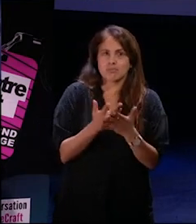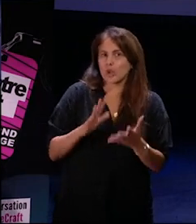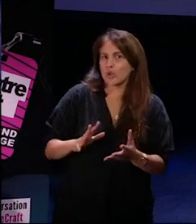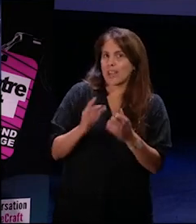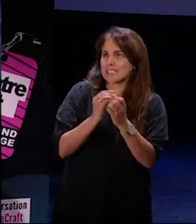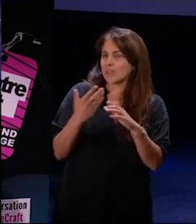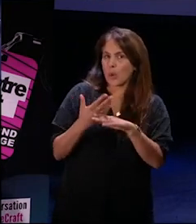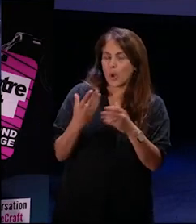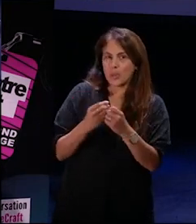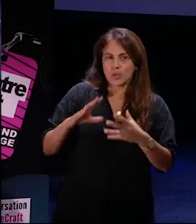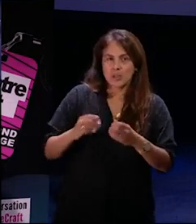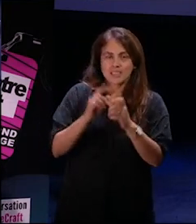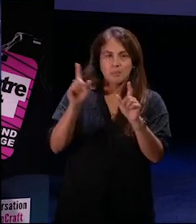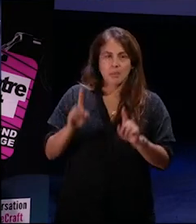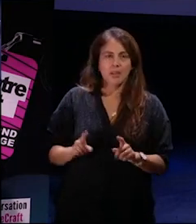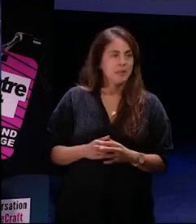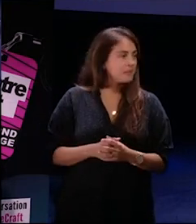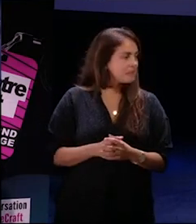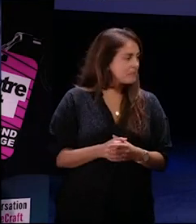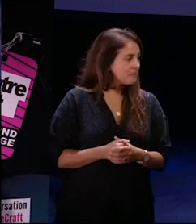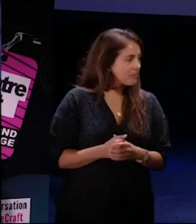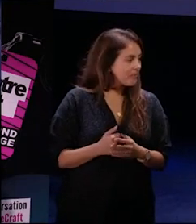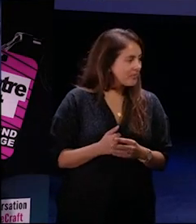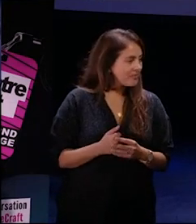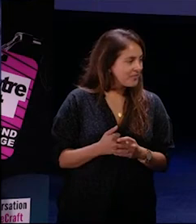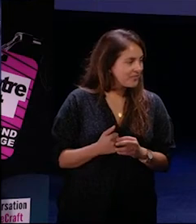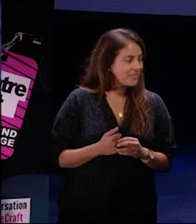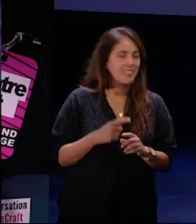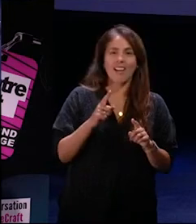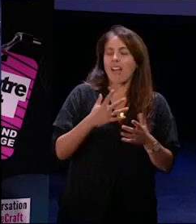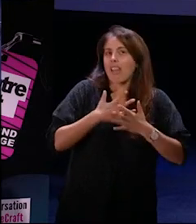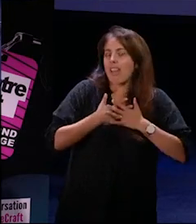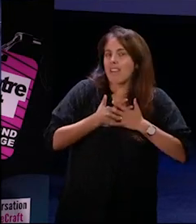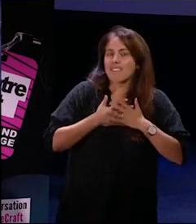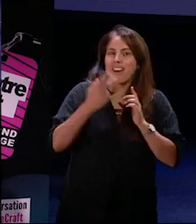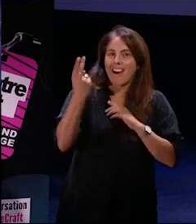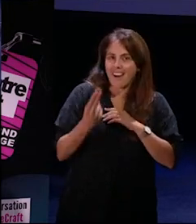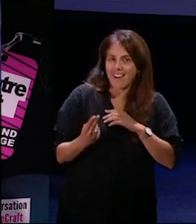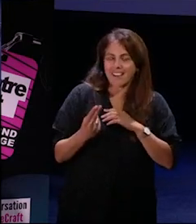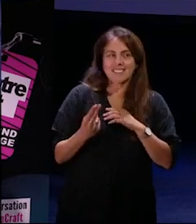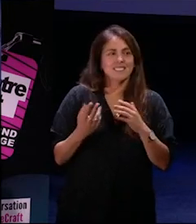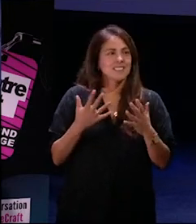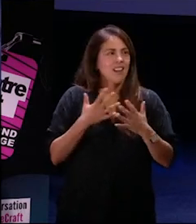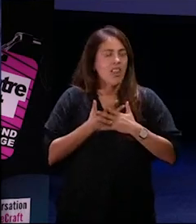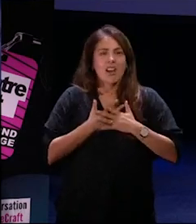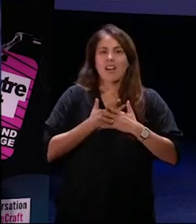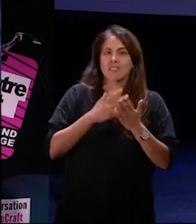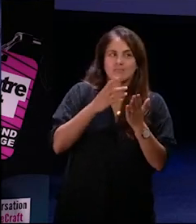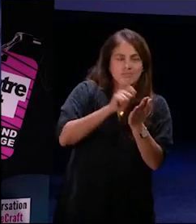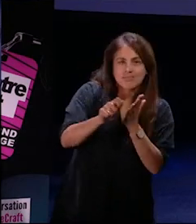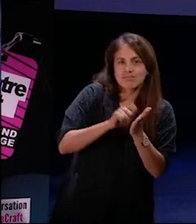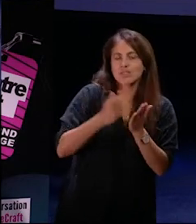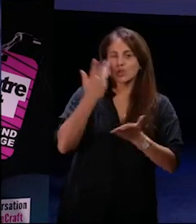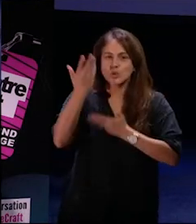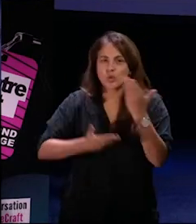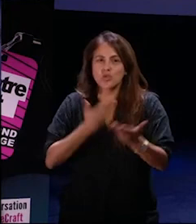feel alive when I'm in the theatre. But I love art, I love songwriting, I love story writing, and I